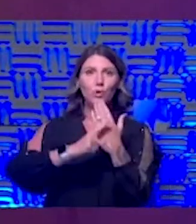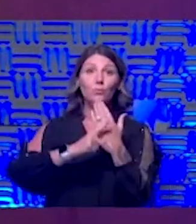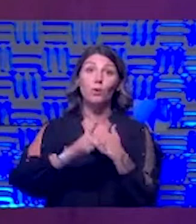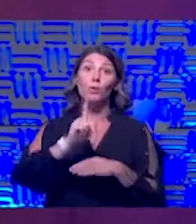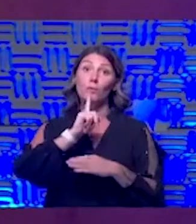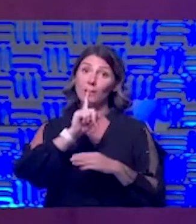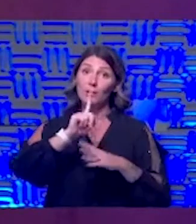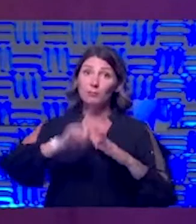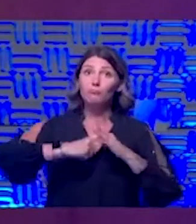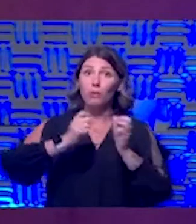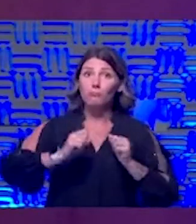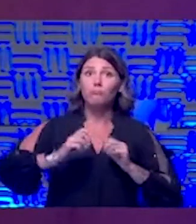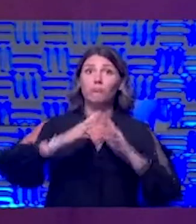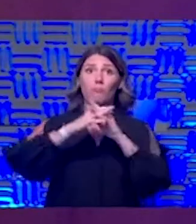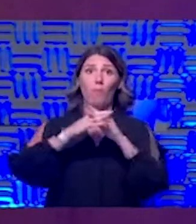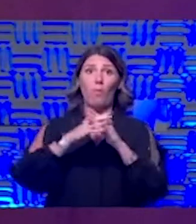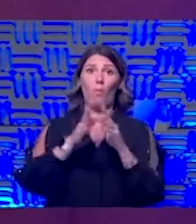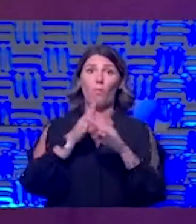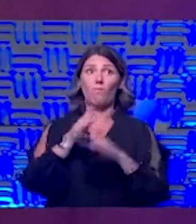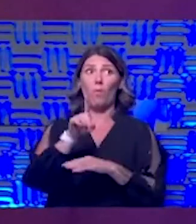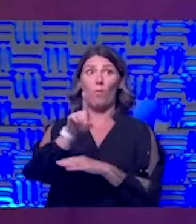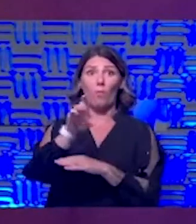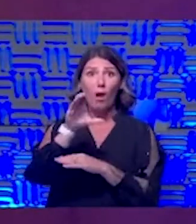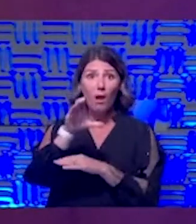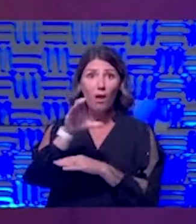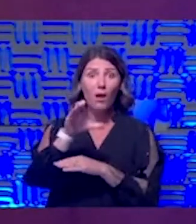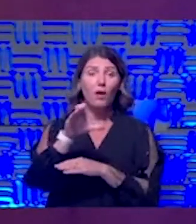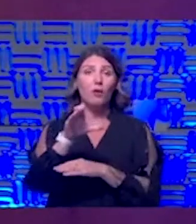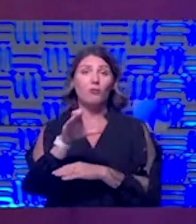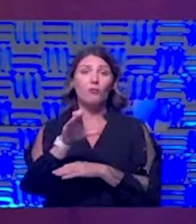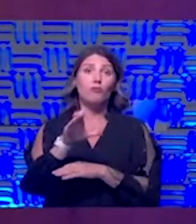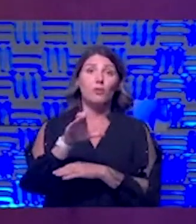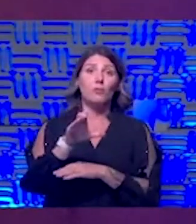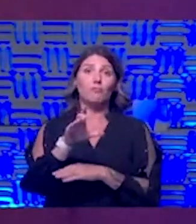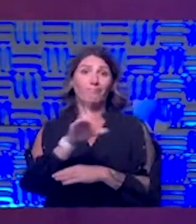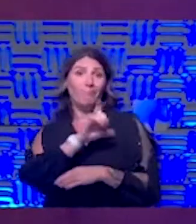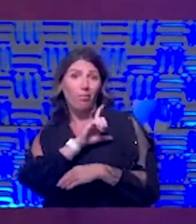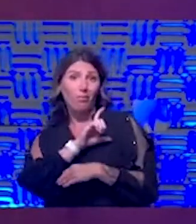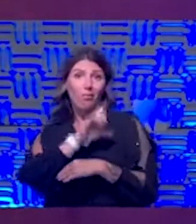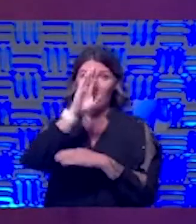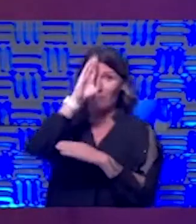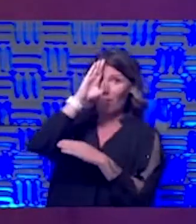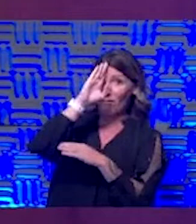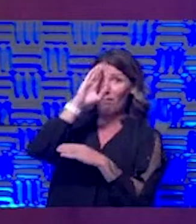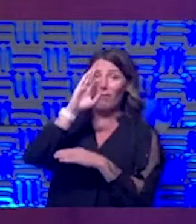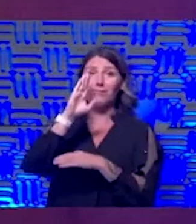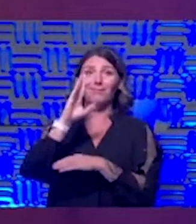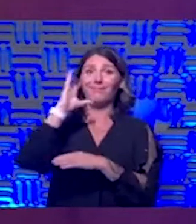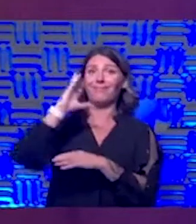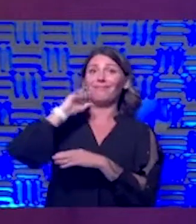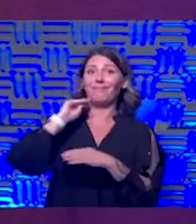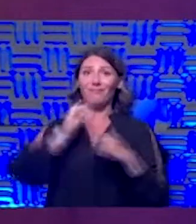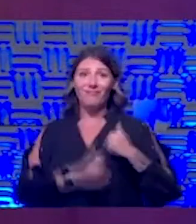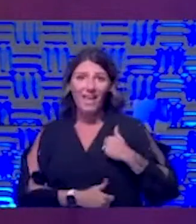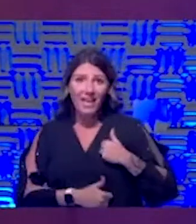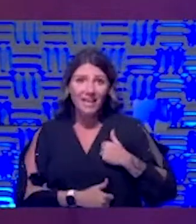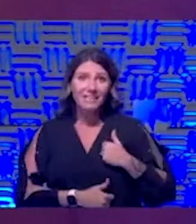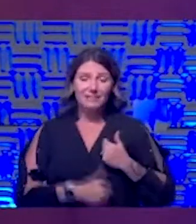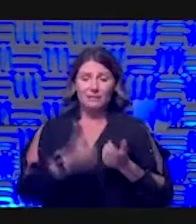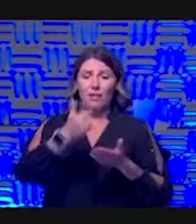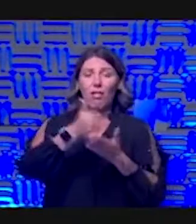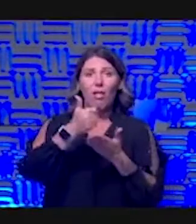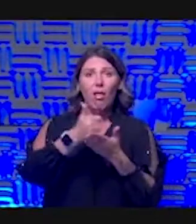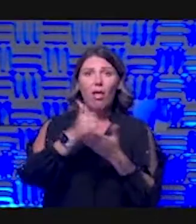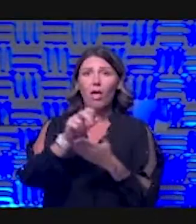veterans and first responders here in Kansas City to really help our nation's warriors, which we classify as veterans, first